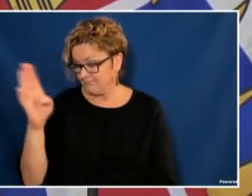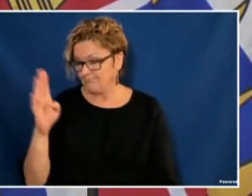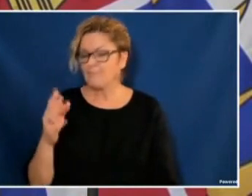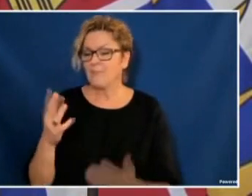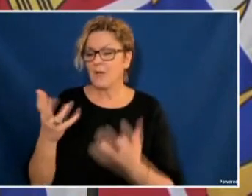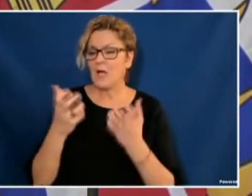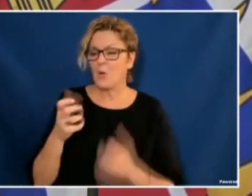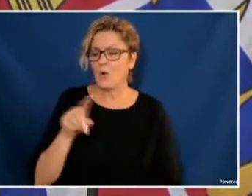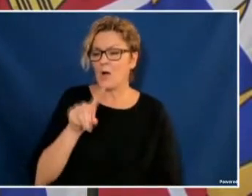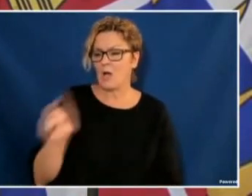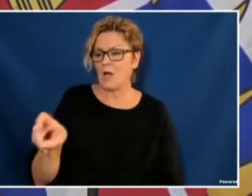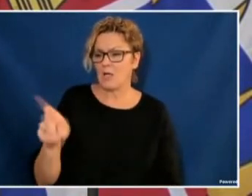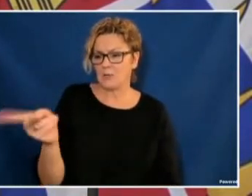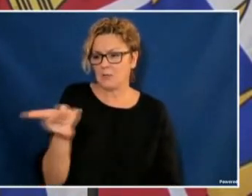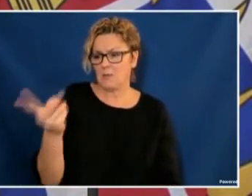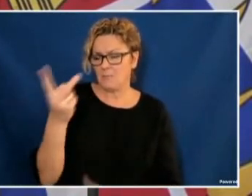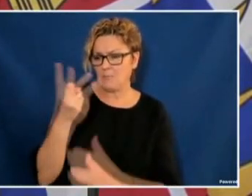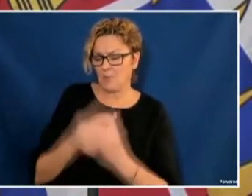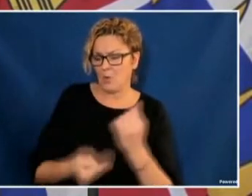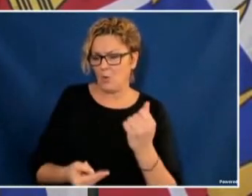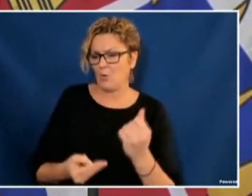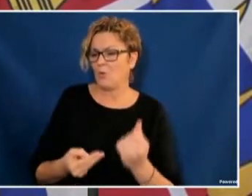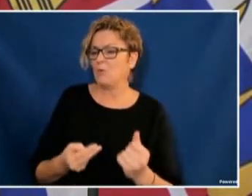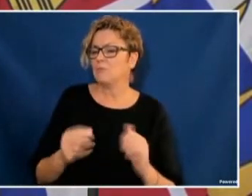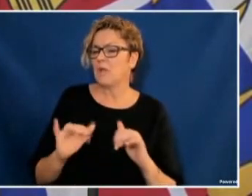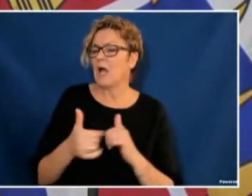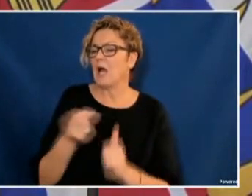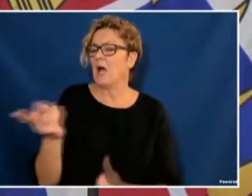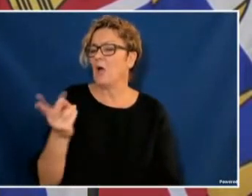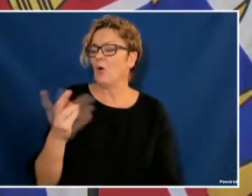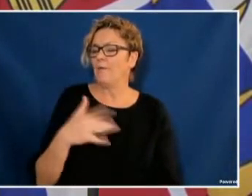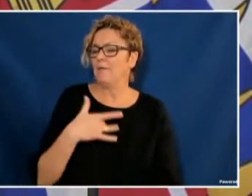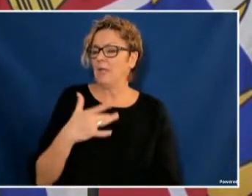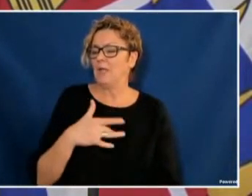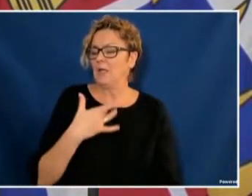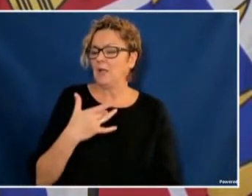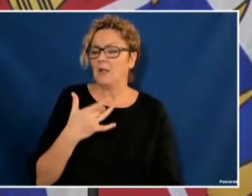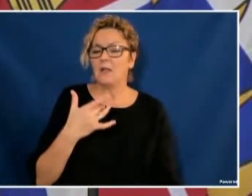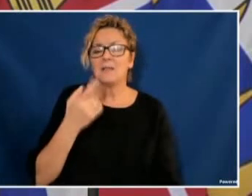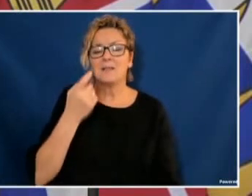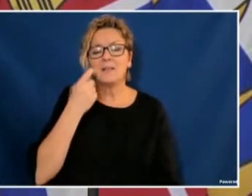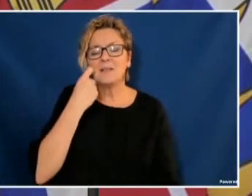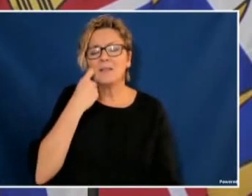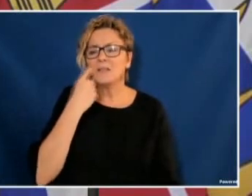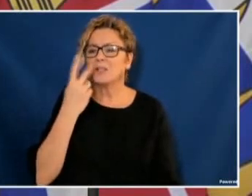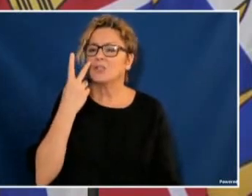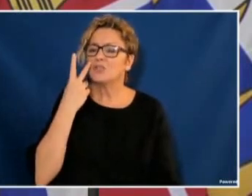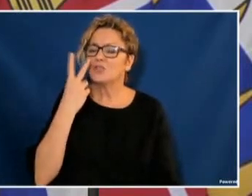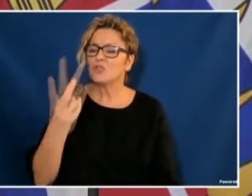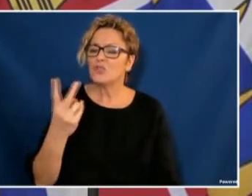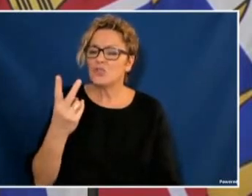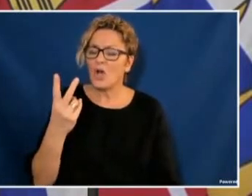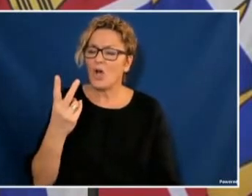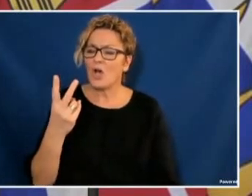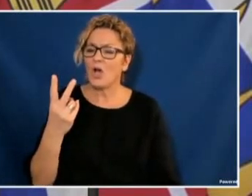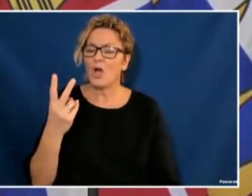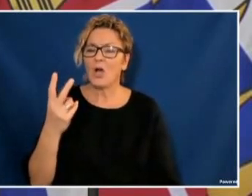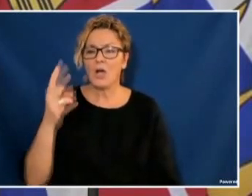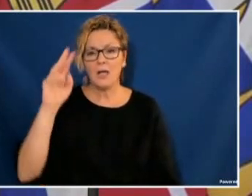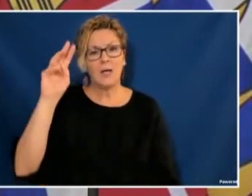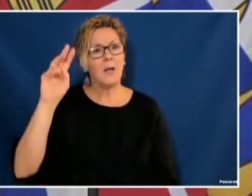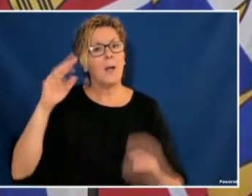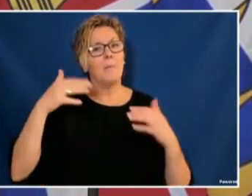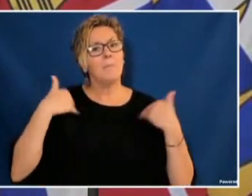the memo from the health ministry says there needs to be better communication. So what sort